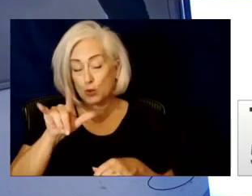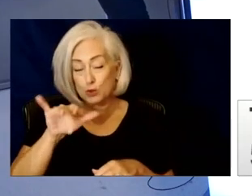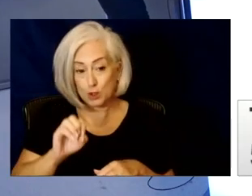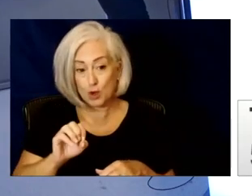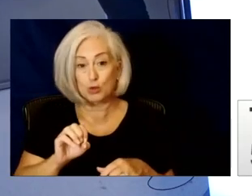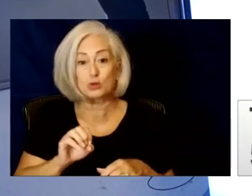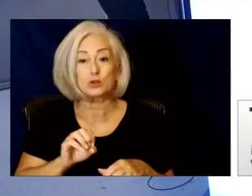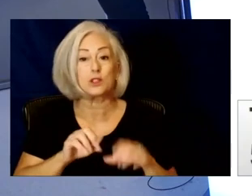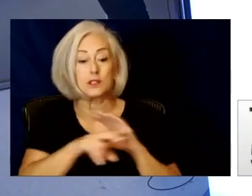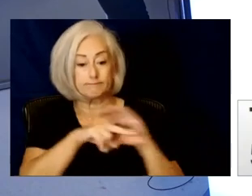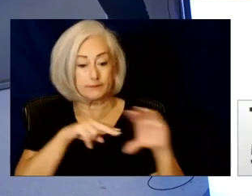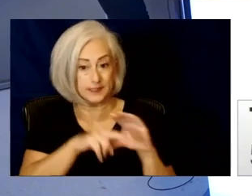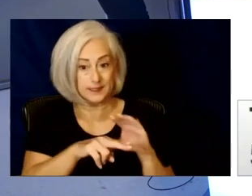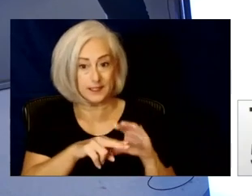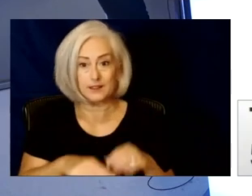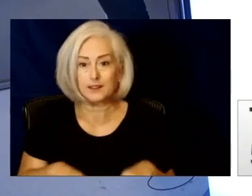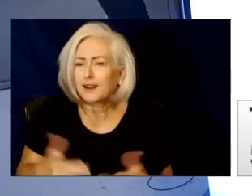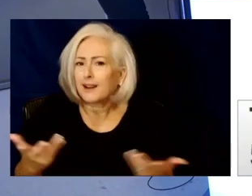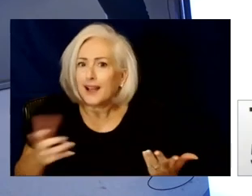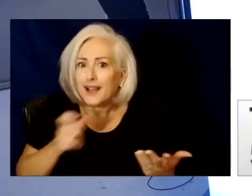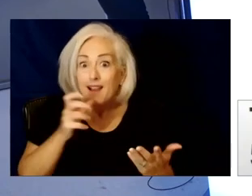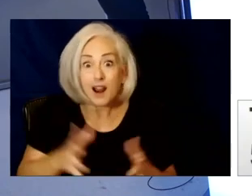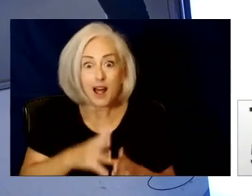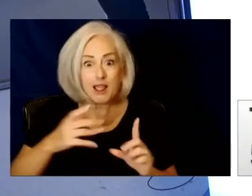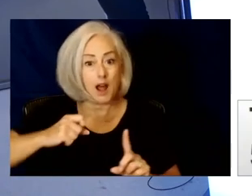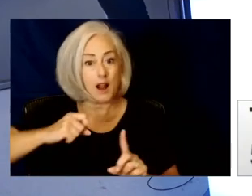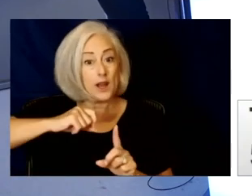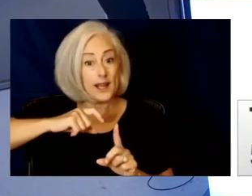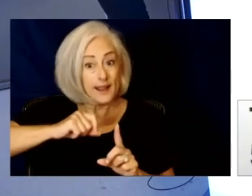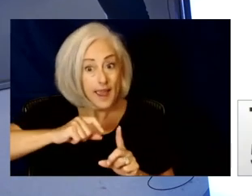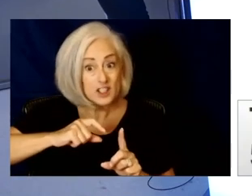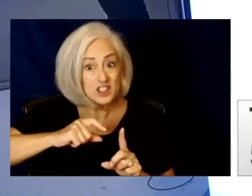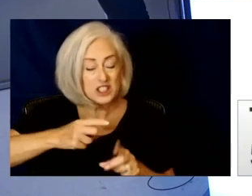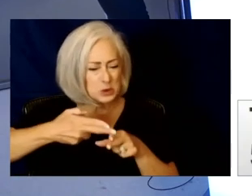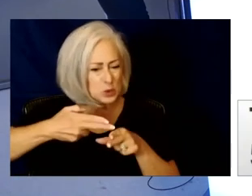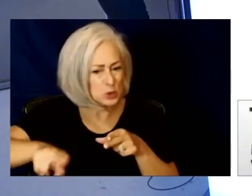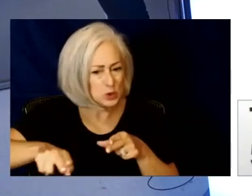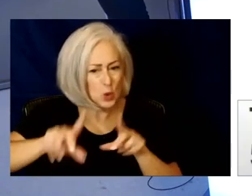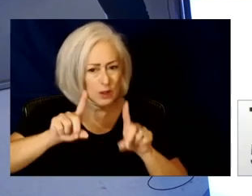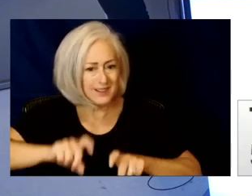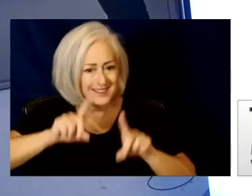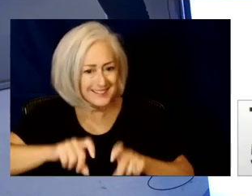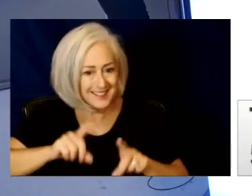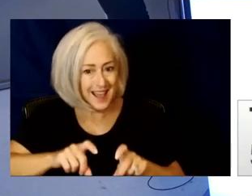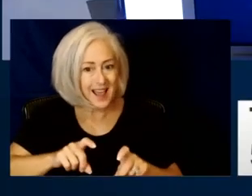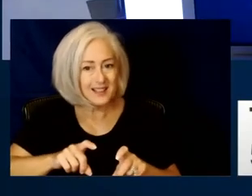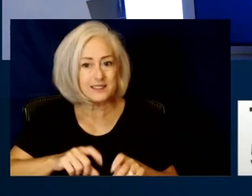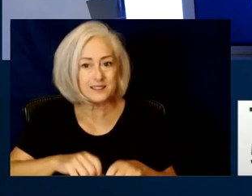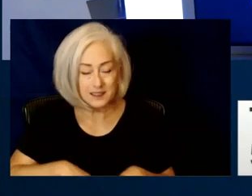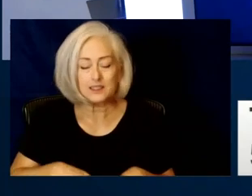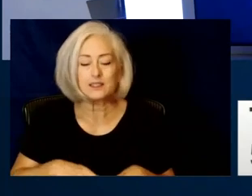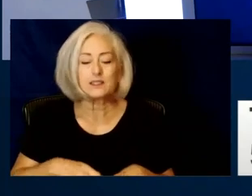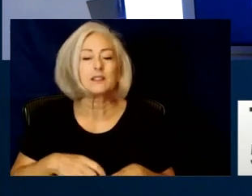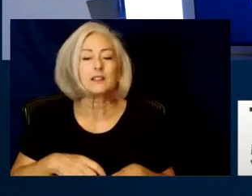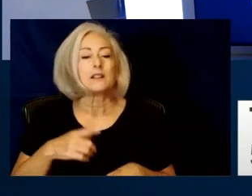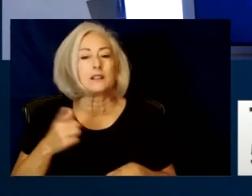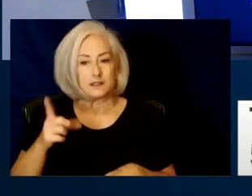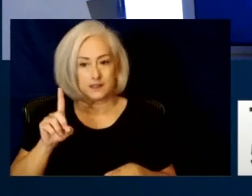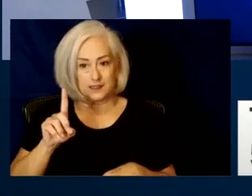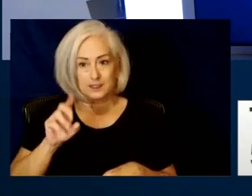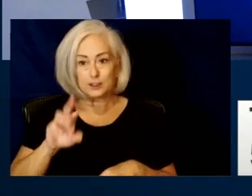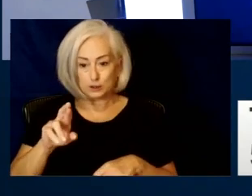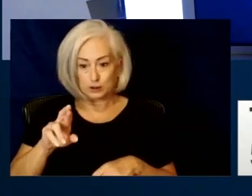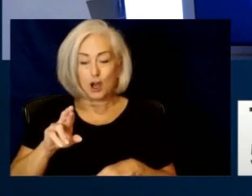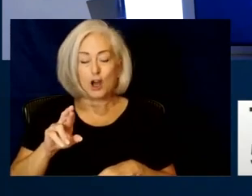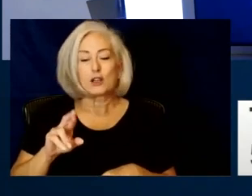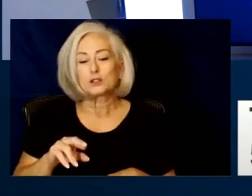super fast. It's not much longer than a chest x-ray. Dr. Christopher Pike is an outstanding family medicine physician in Great Bend. We just